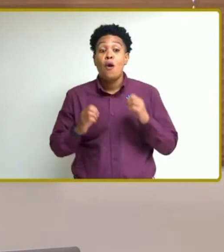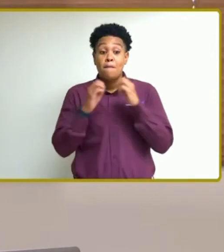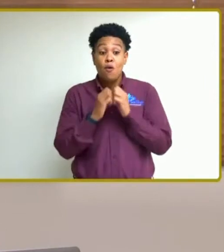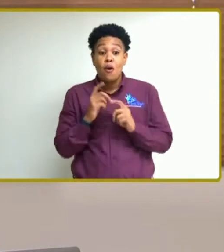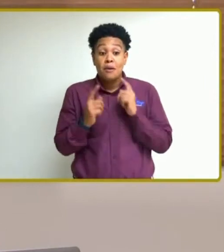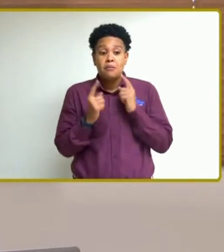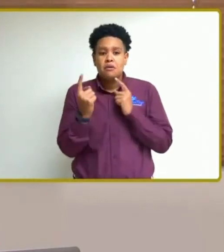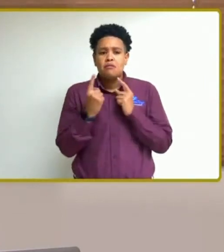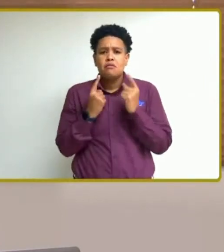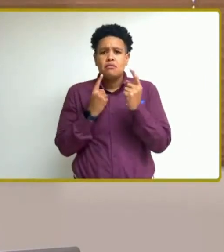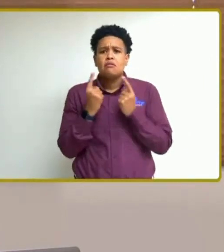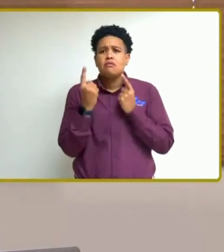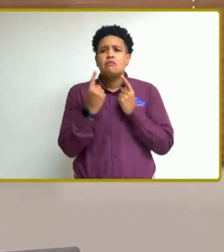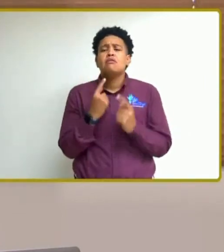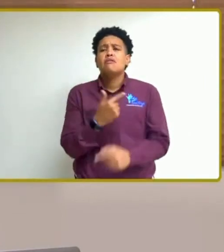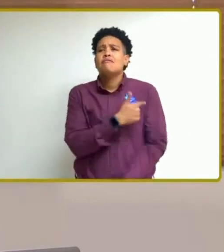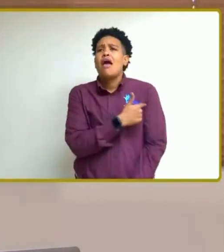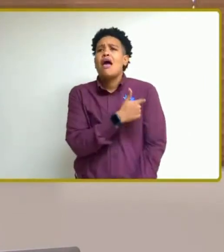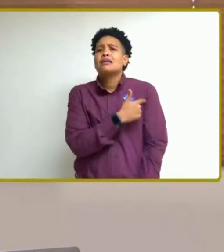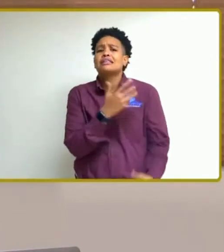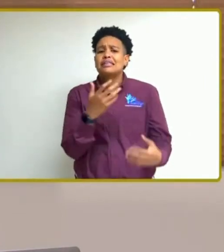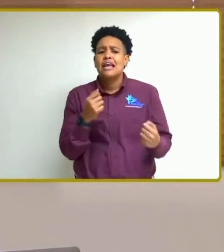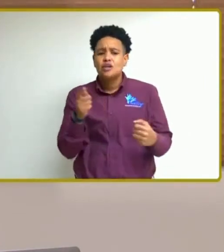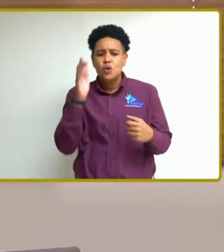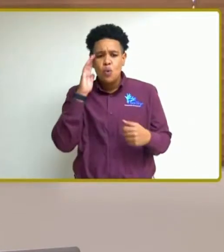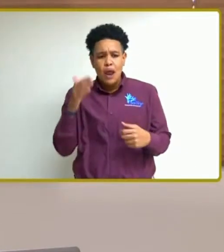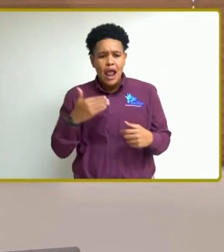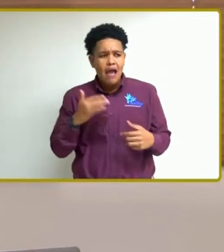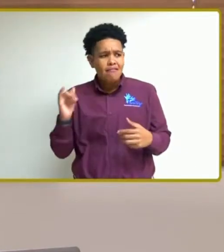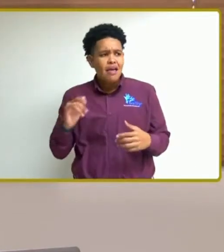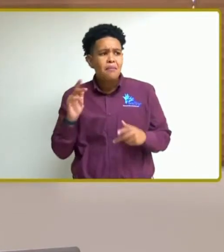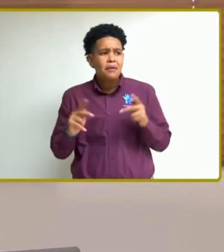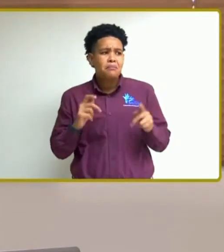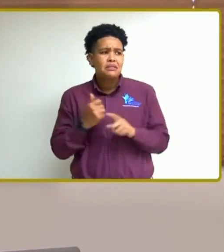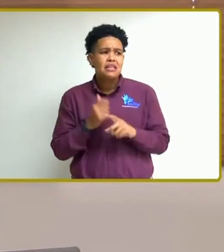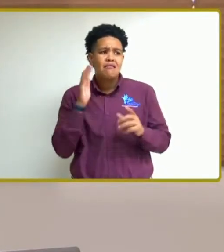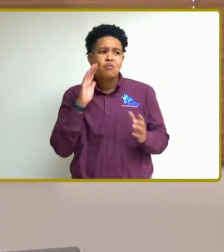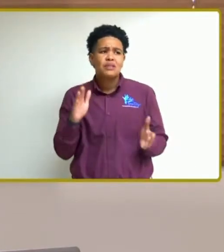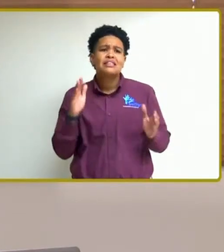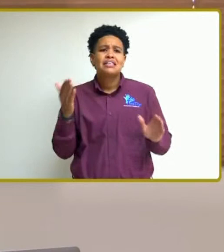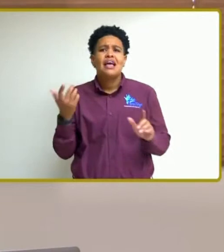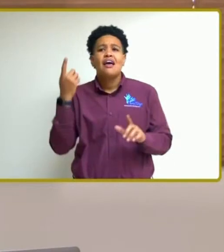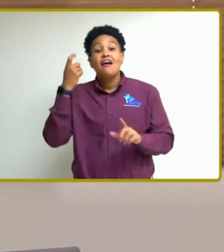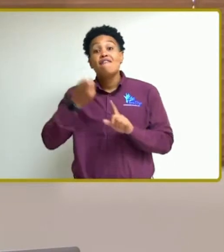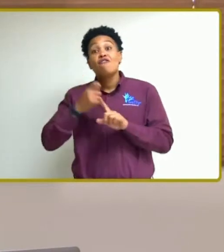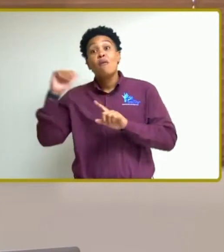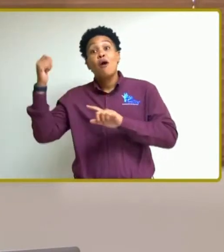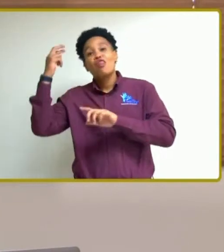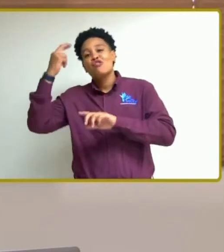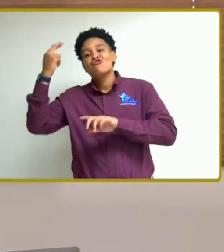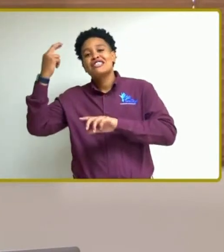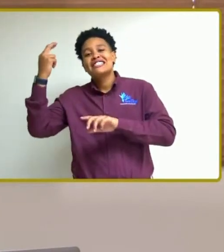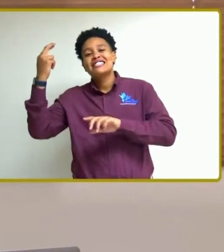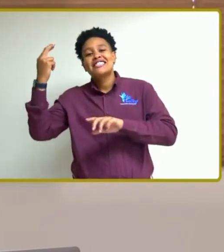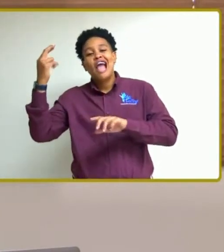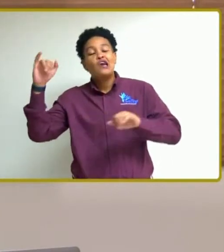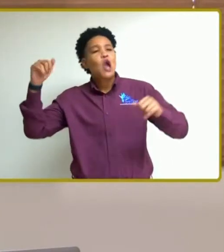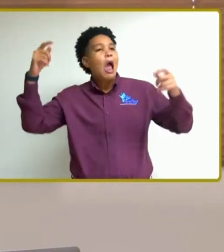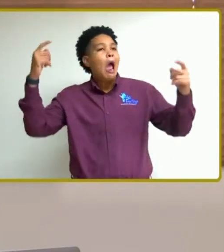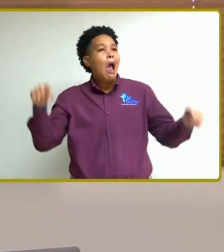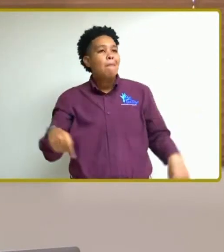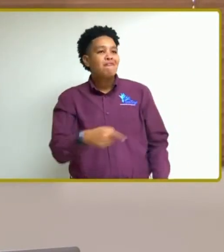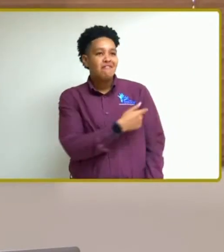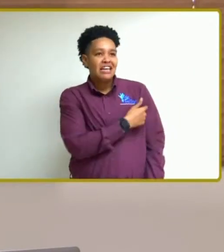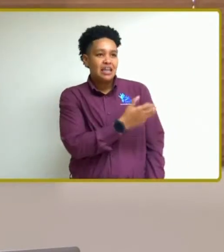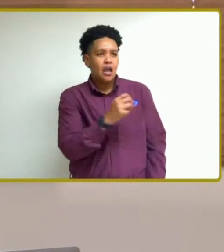become vaccinated, you are going to have that persons will die from other causes, and coincidentally they would